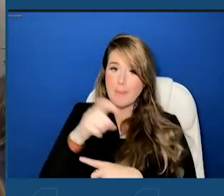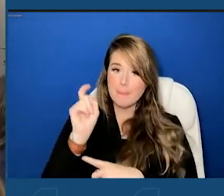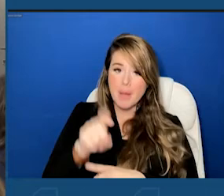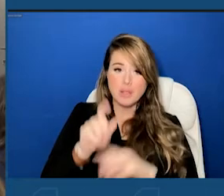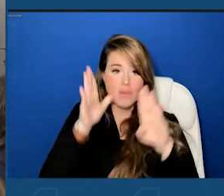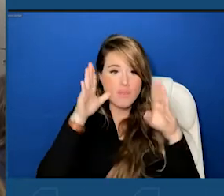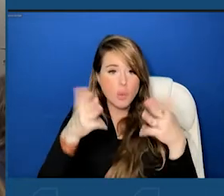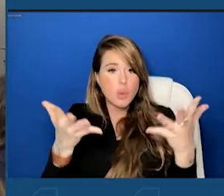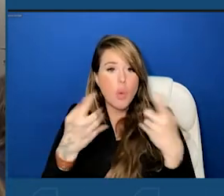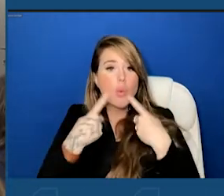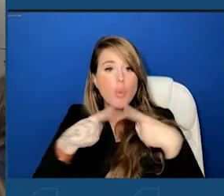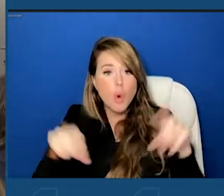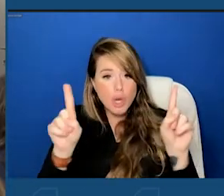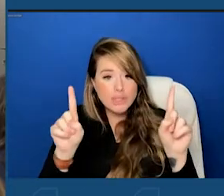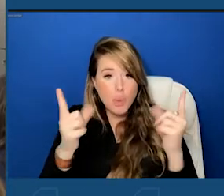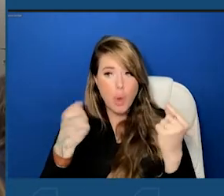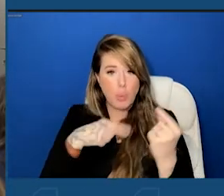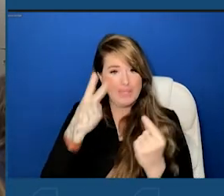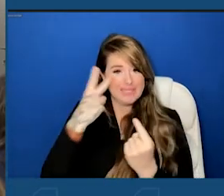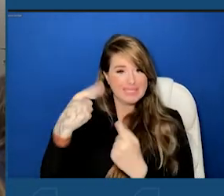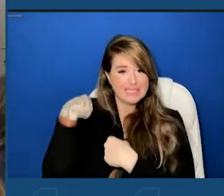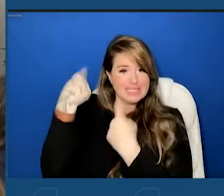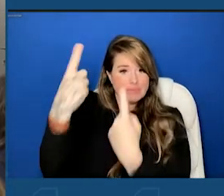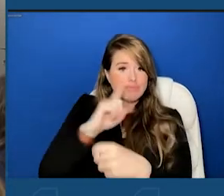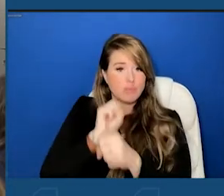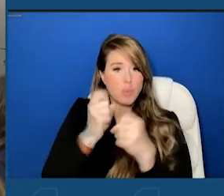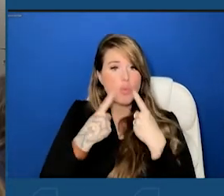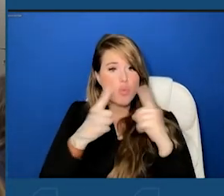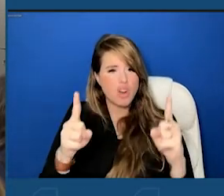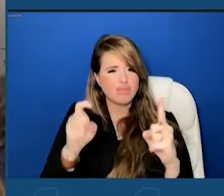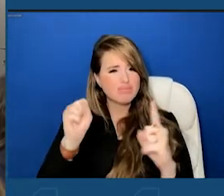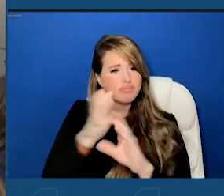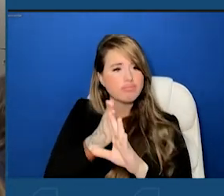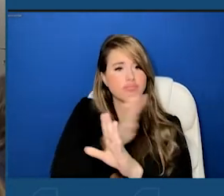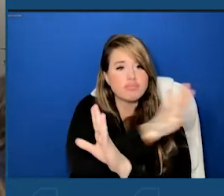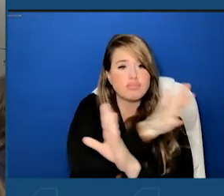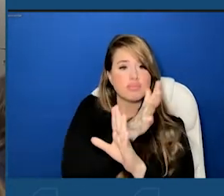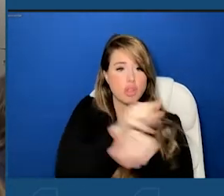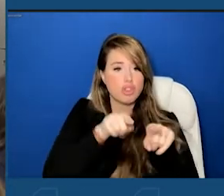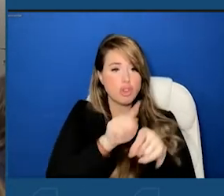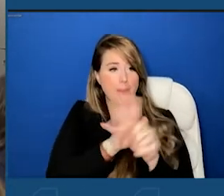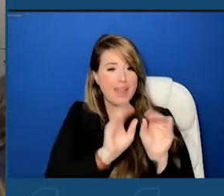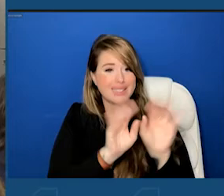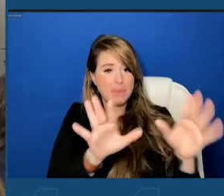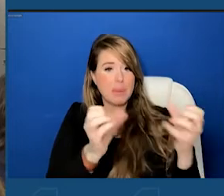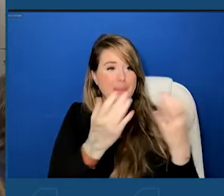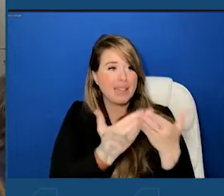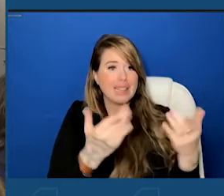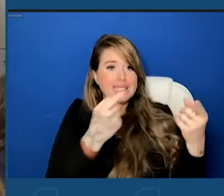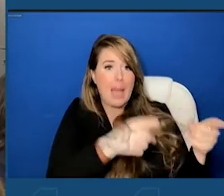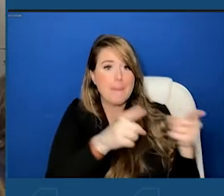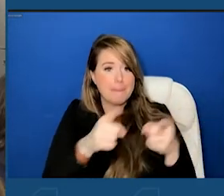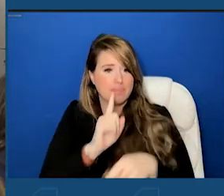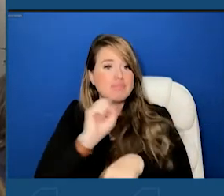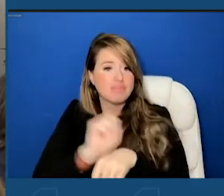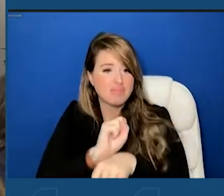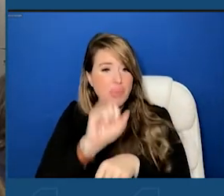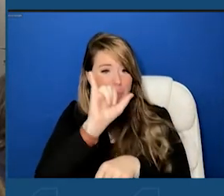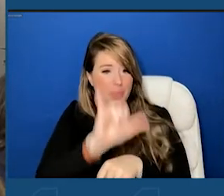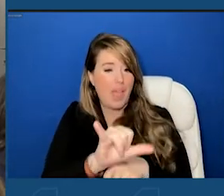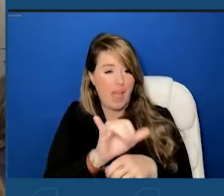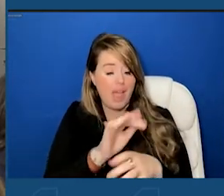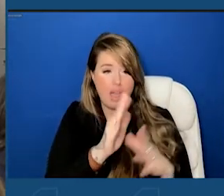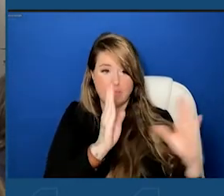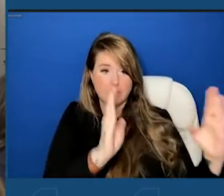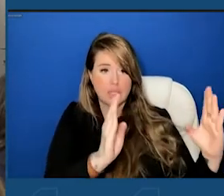works and what we know works. And there were a lot of things that happened during the pandemic that did hinder our